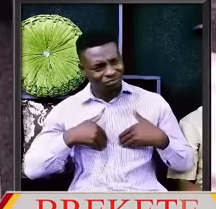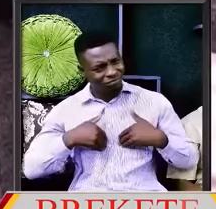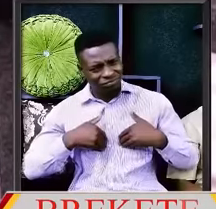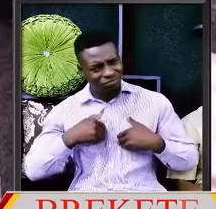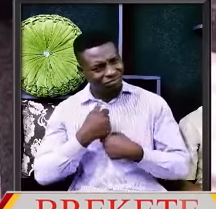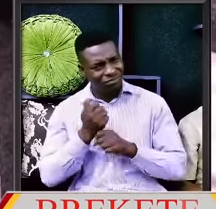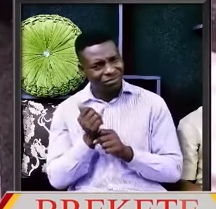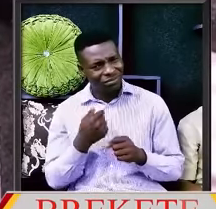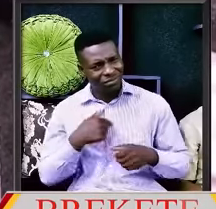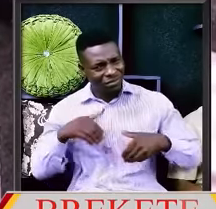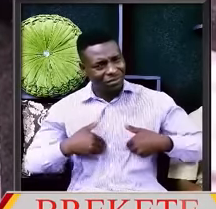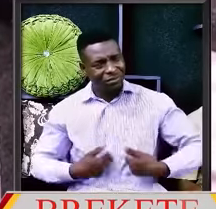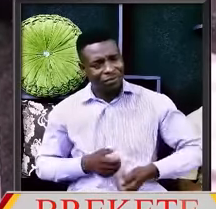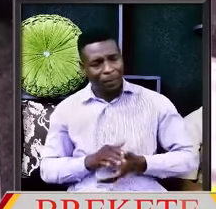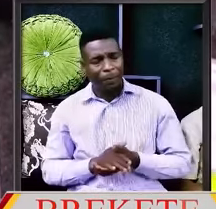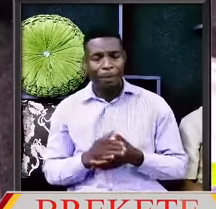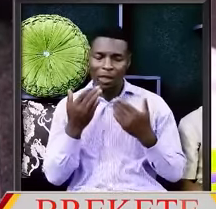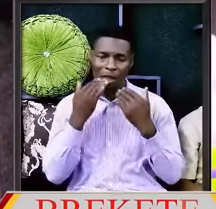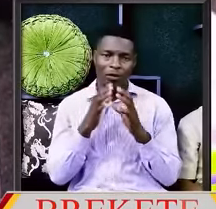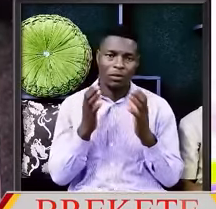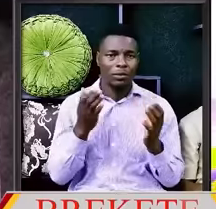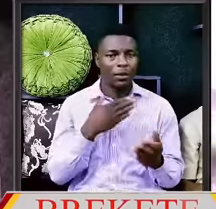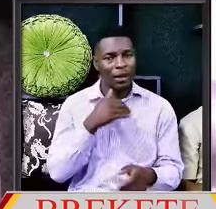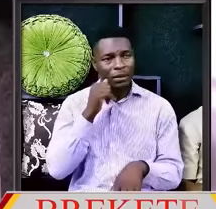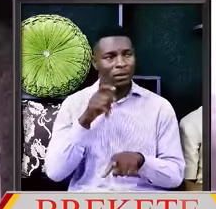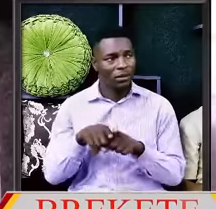Okay, thank you very much, my sister.